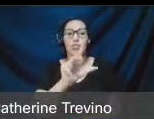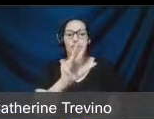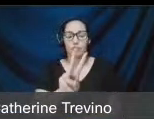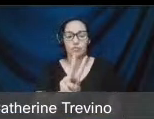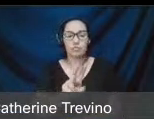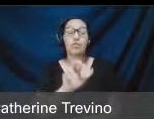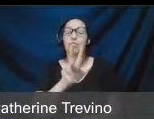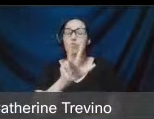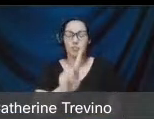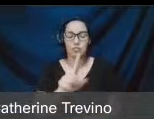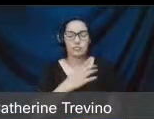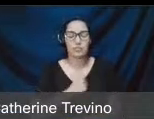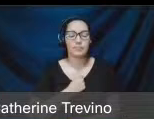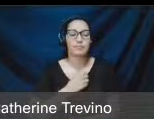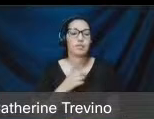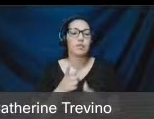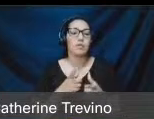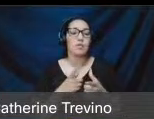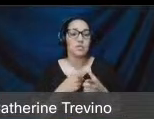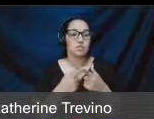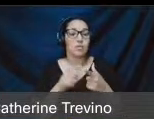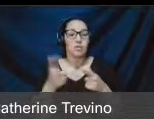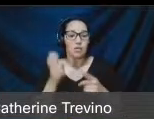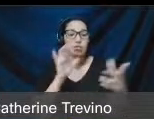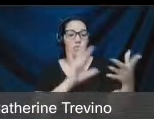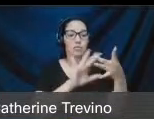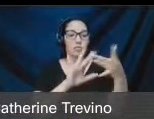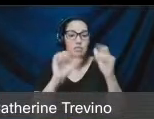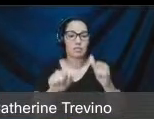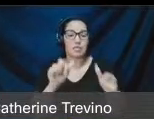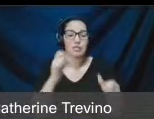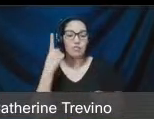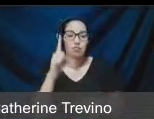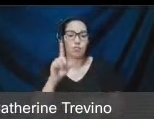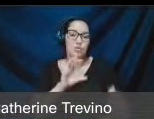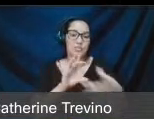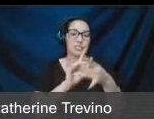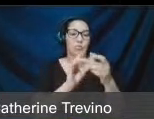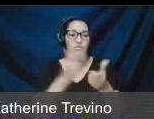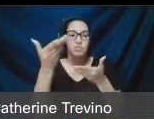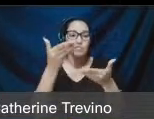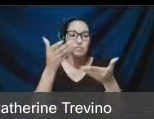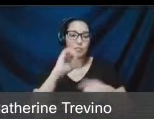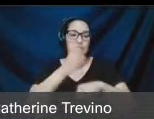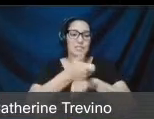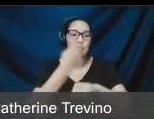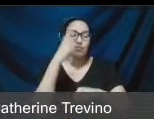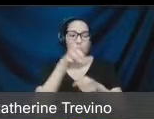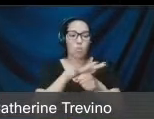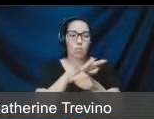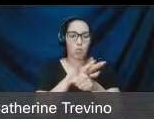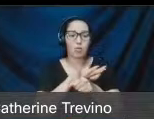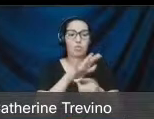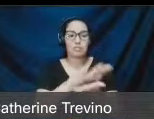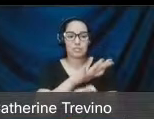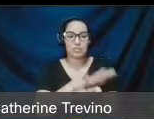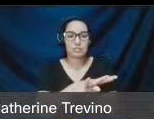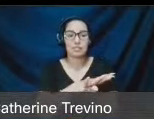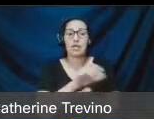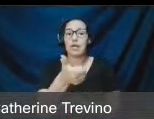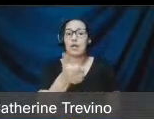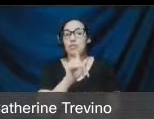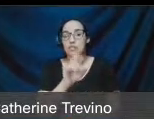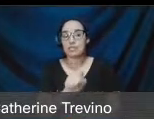case management team, which sites can reach out to for basic needs and linkages to services. Sites have been encouraged to revisit